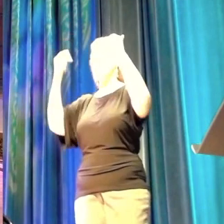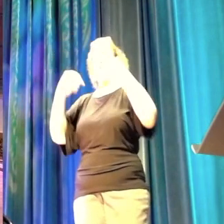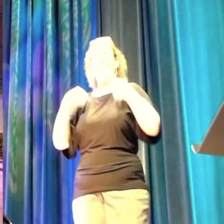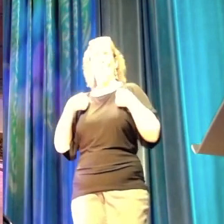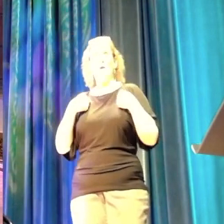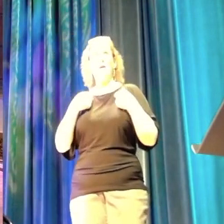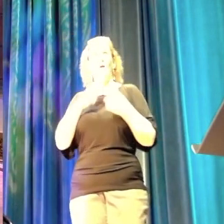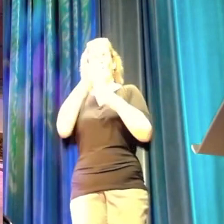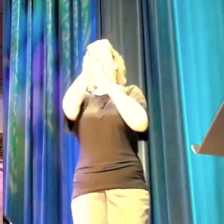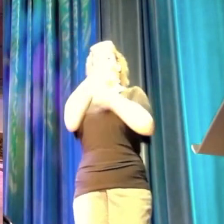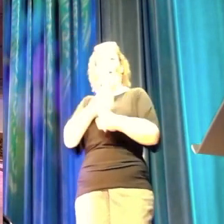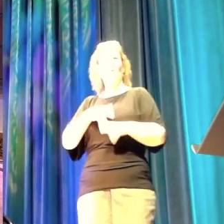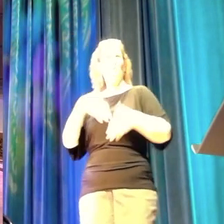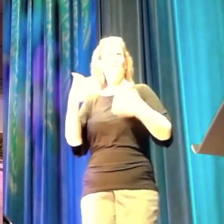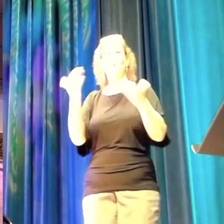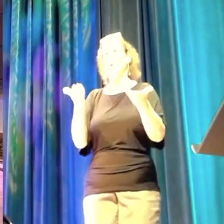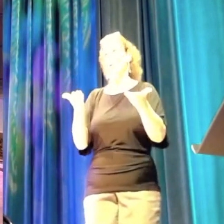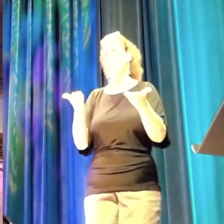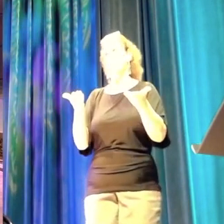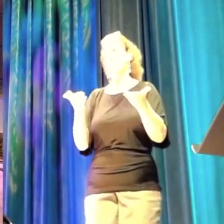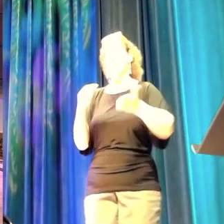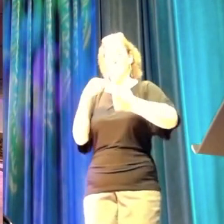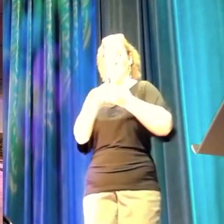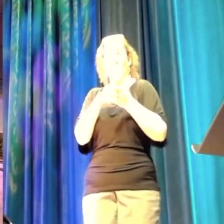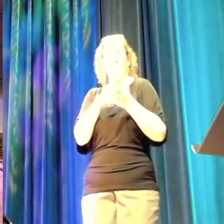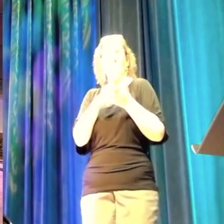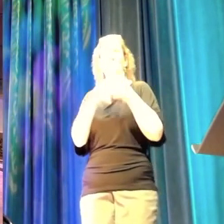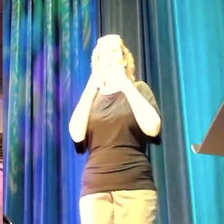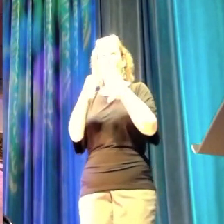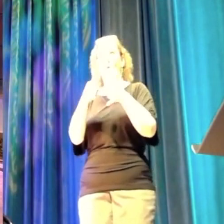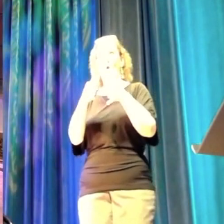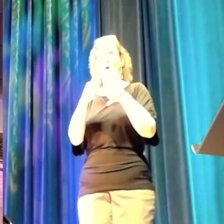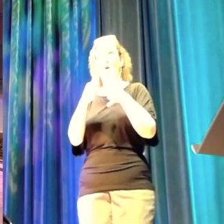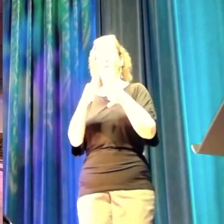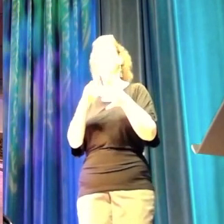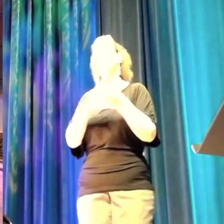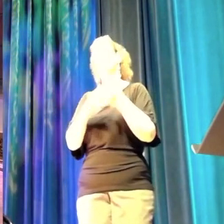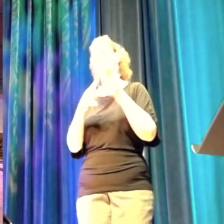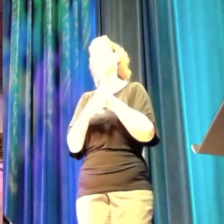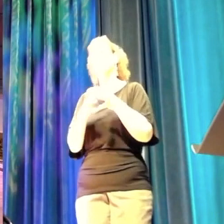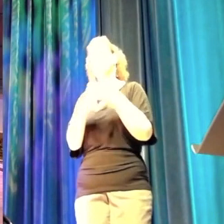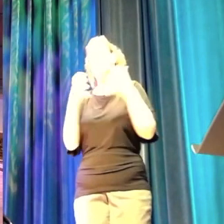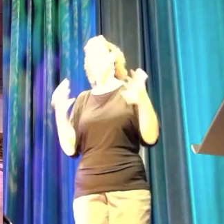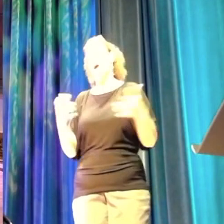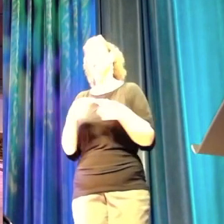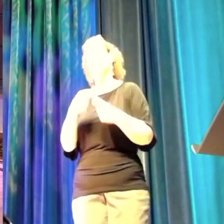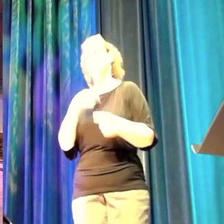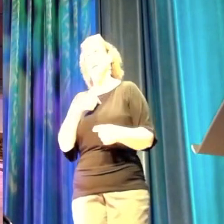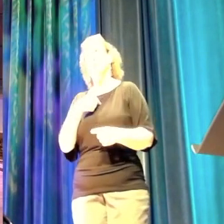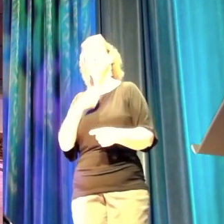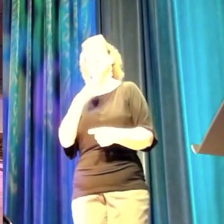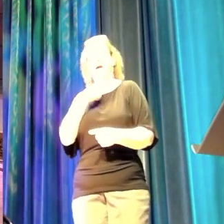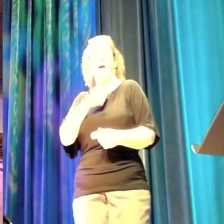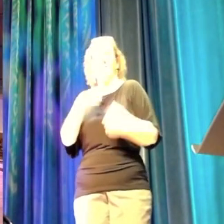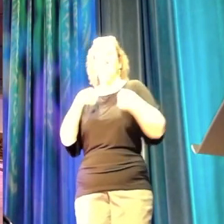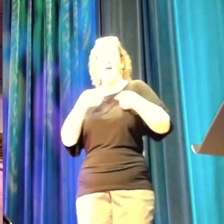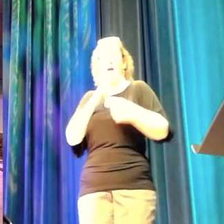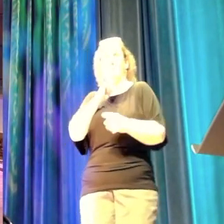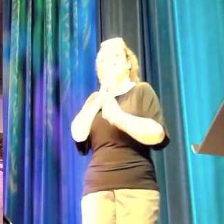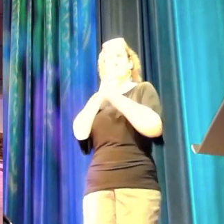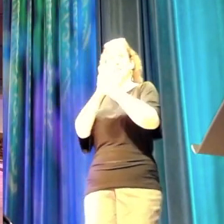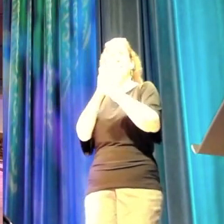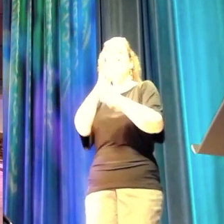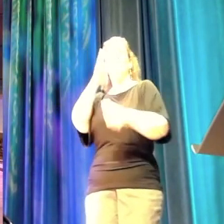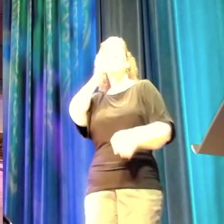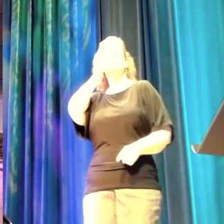serve. This award means so much to me, and I dedicate it for the